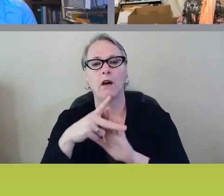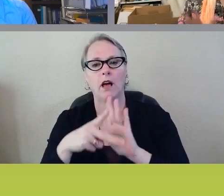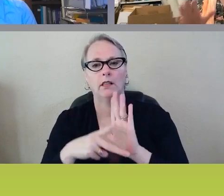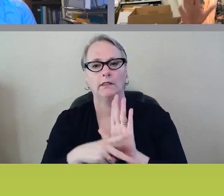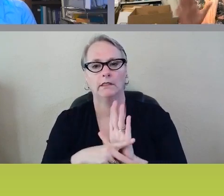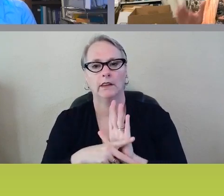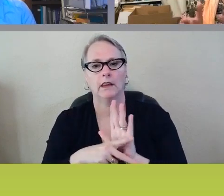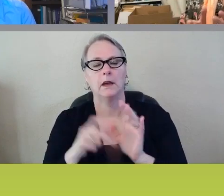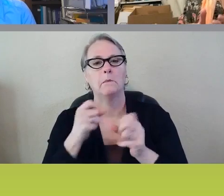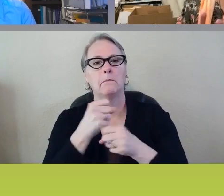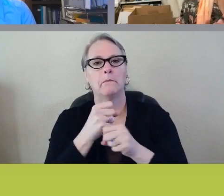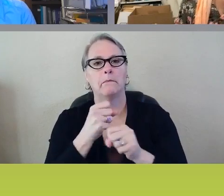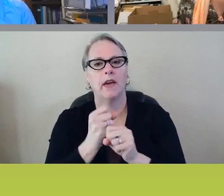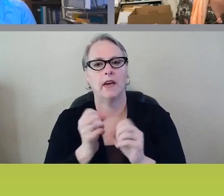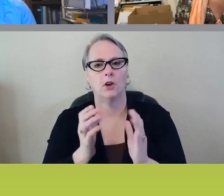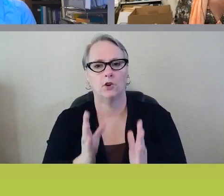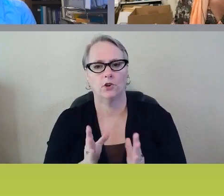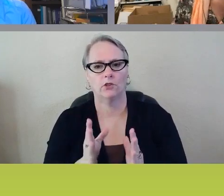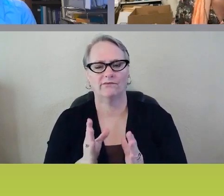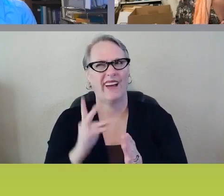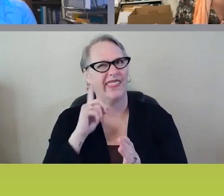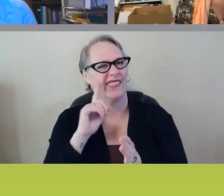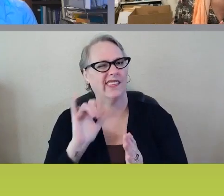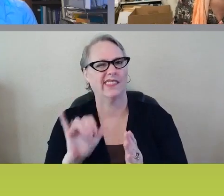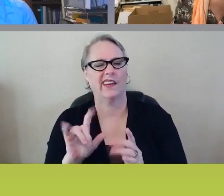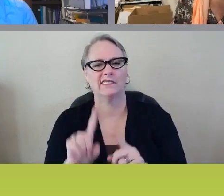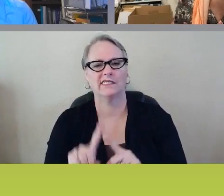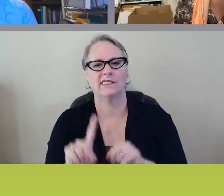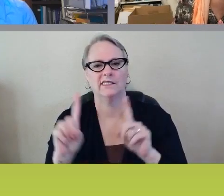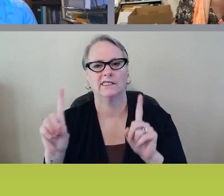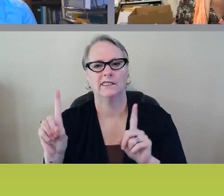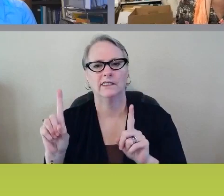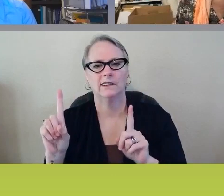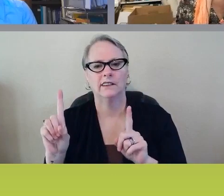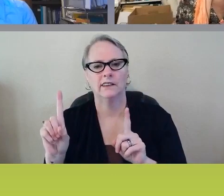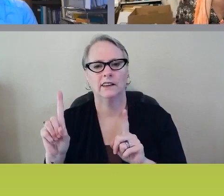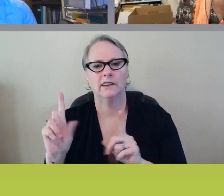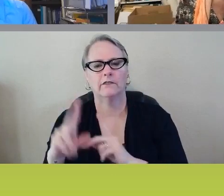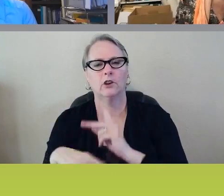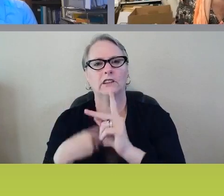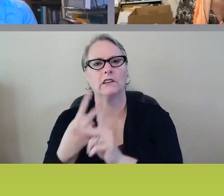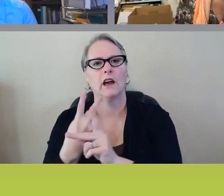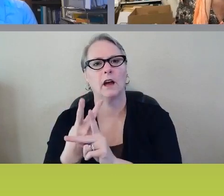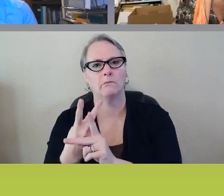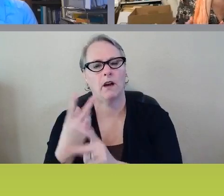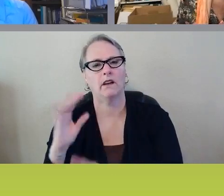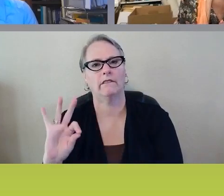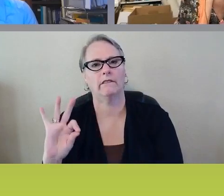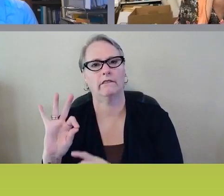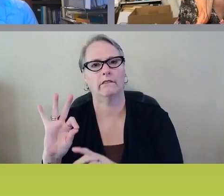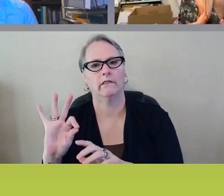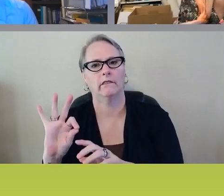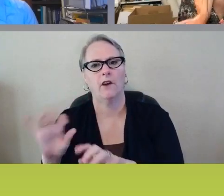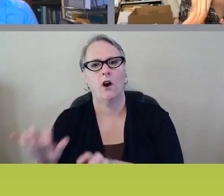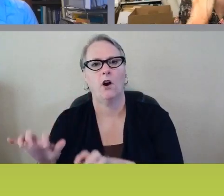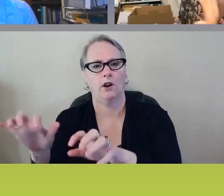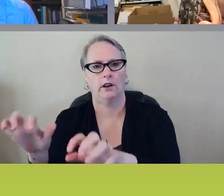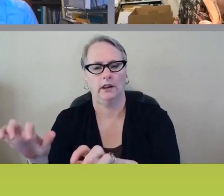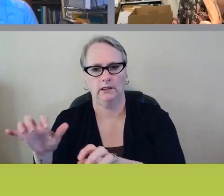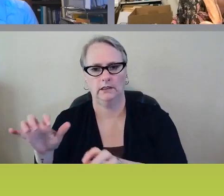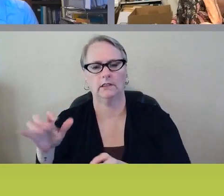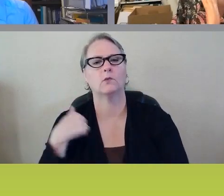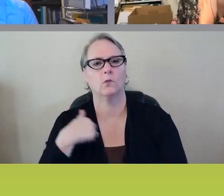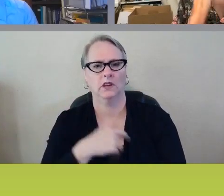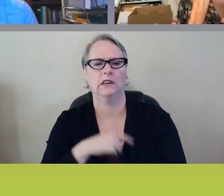is like a different type of group or audience we need to have conversations with,